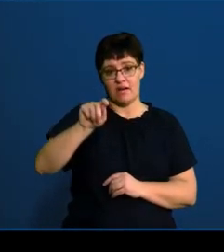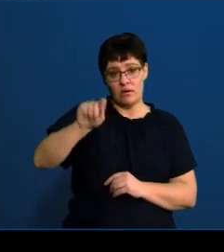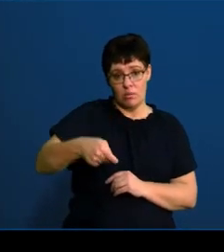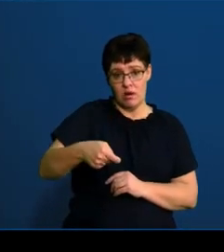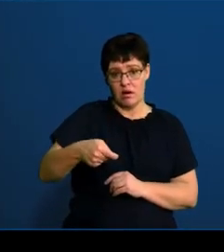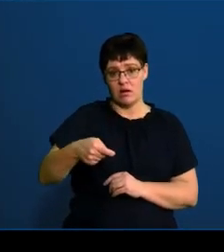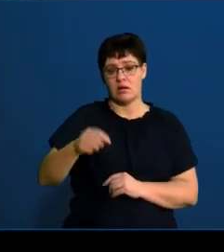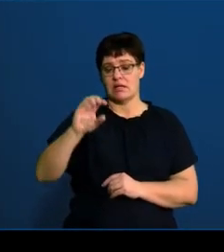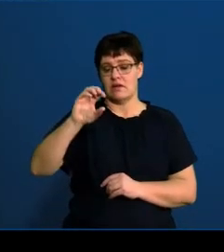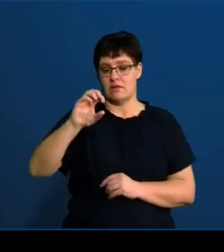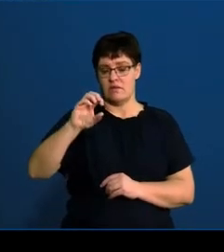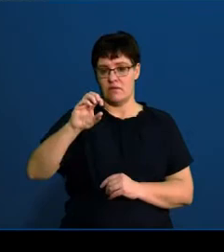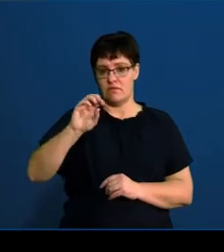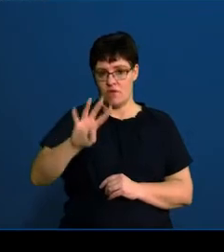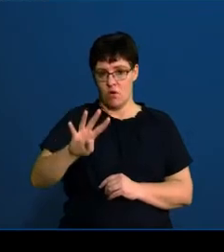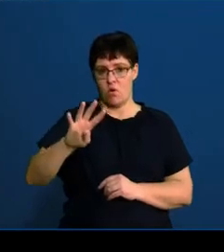125,40.